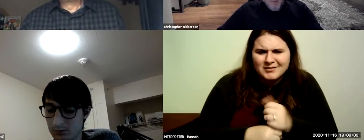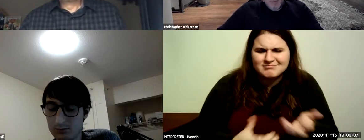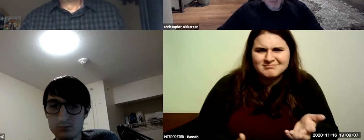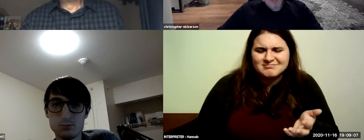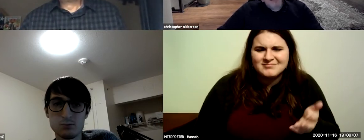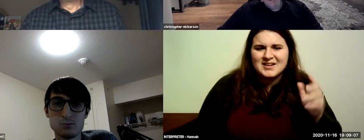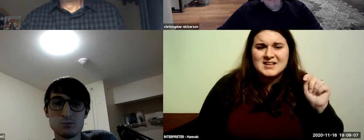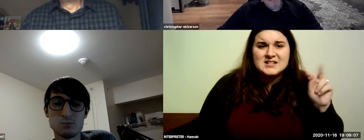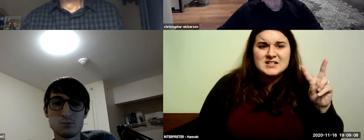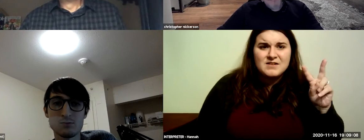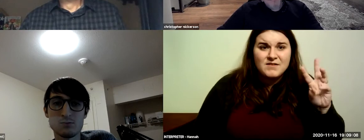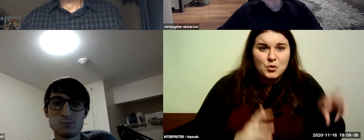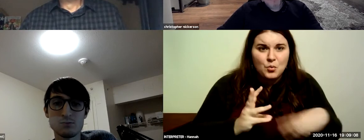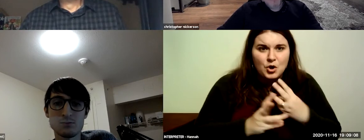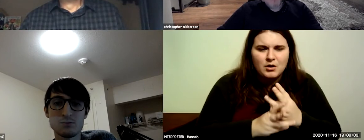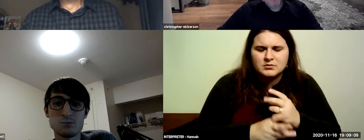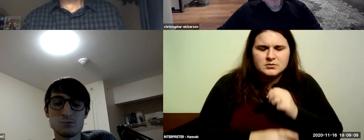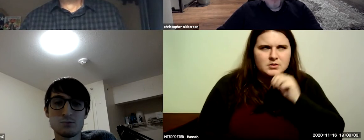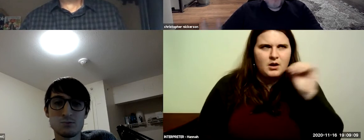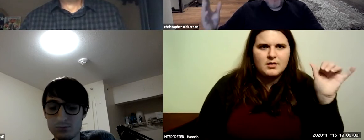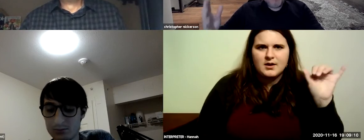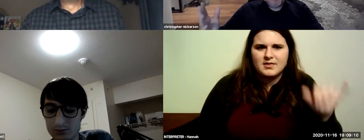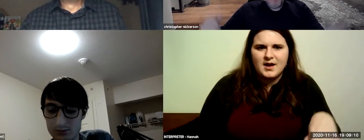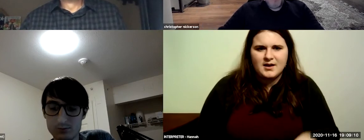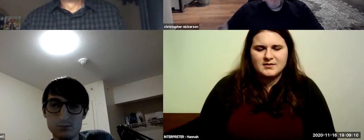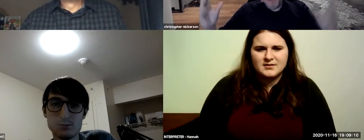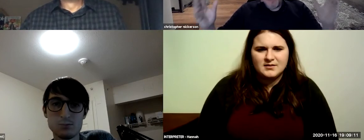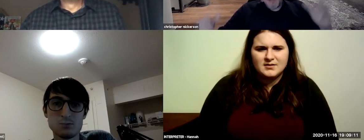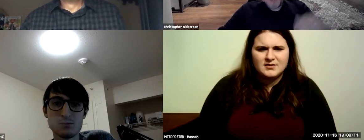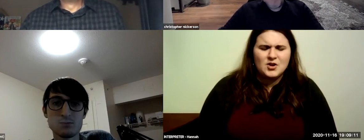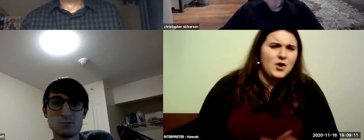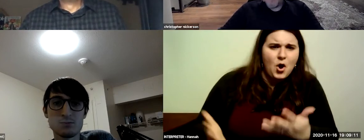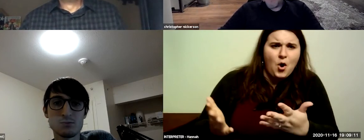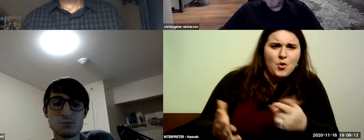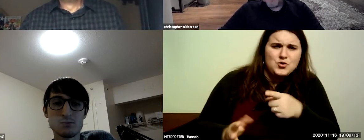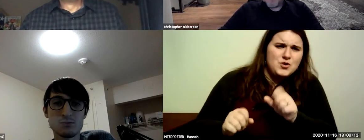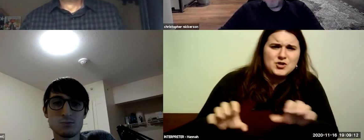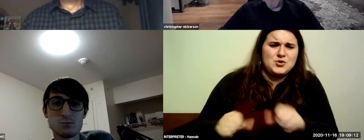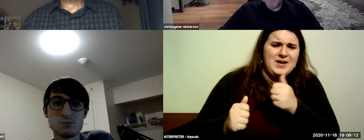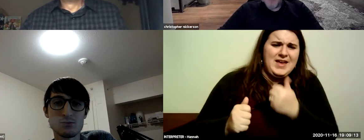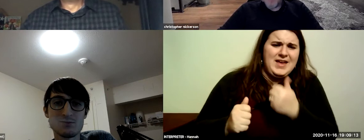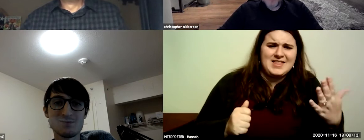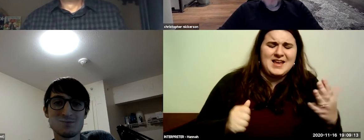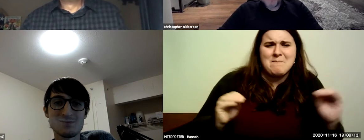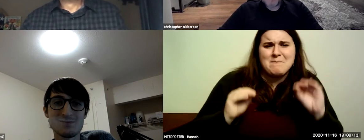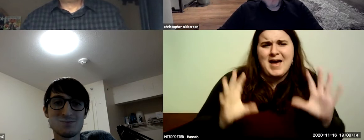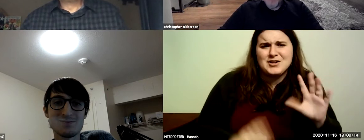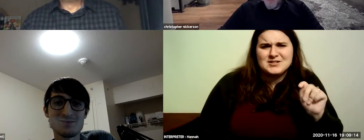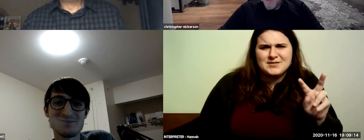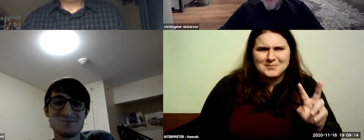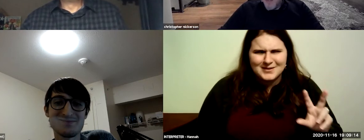TV world is just not like that, you know, because they're like, oh, you can just do anything. It's magic TV. And I'm like, it's not how it works for